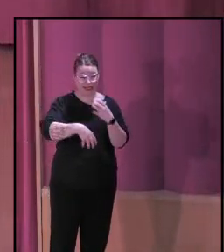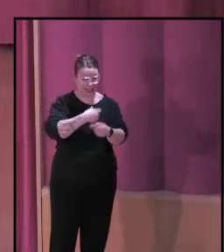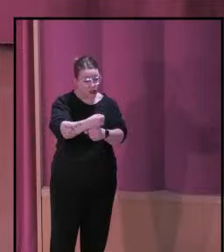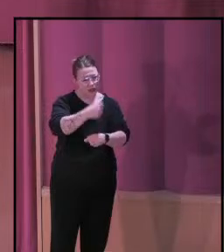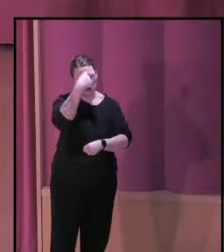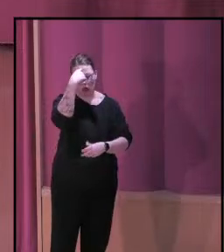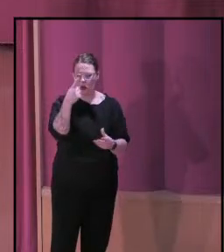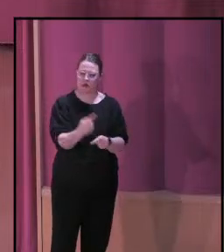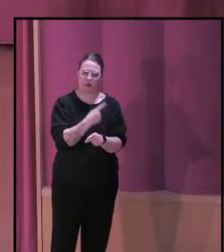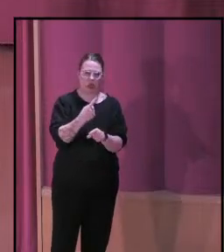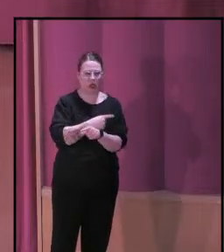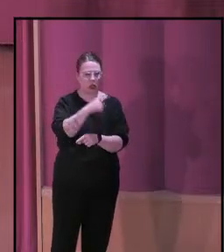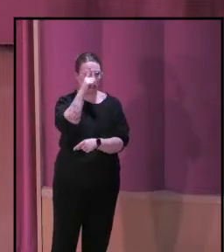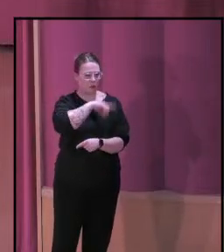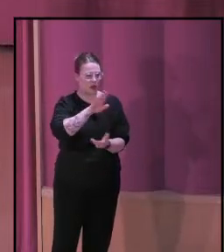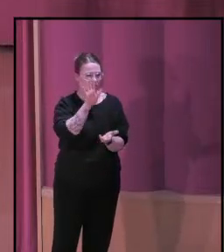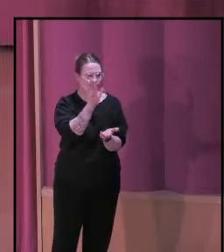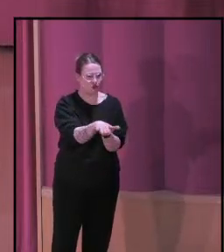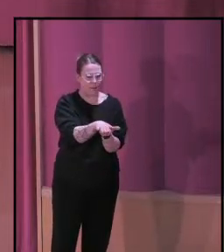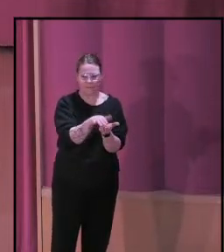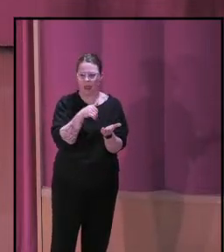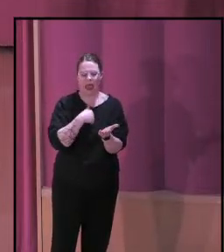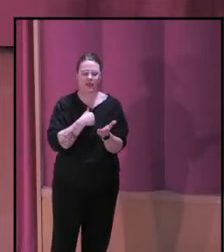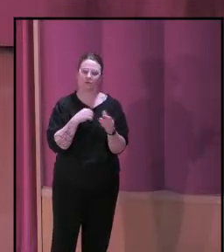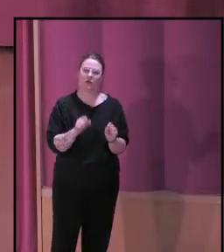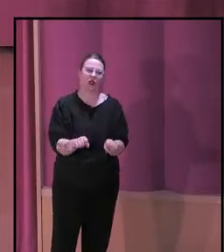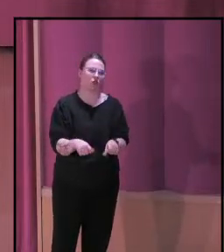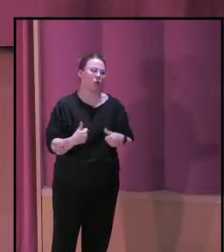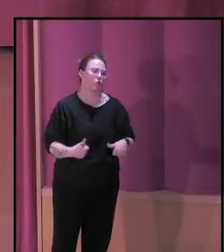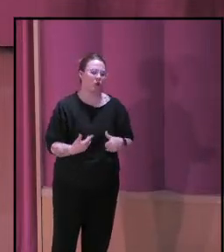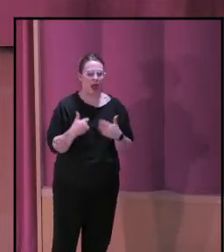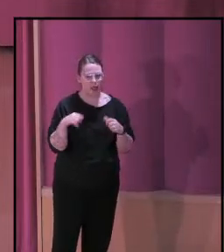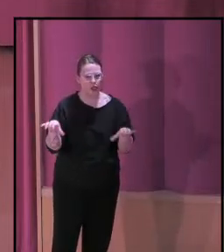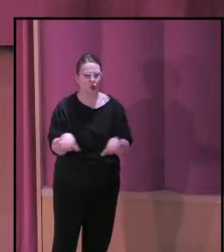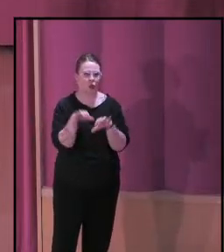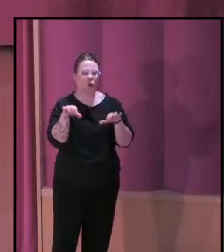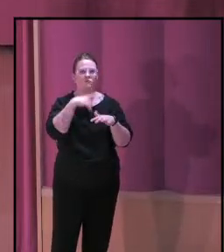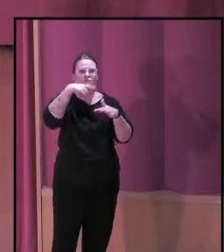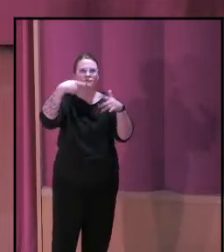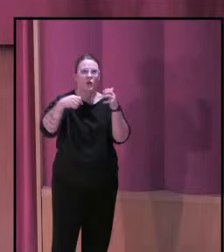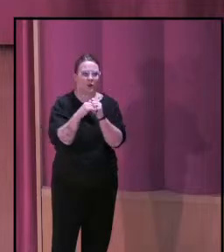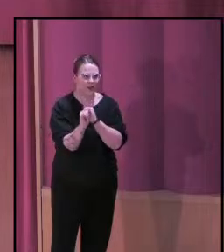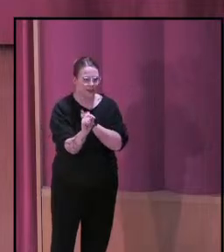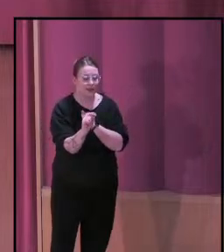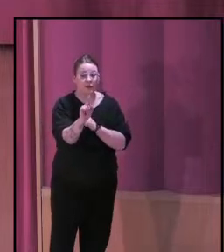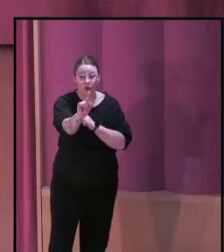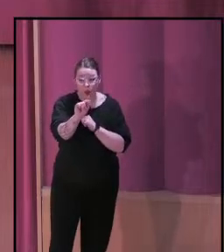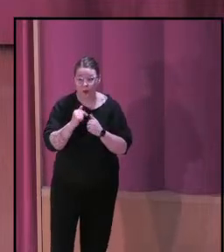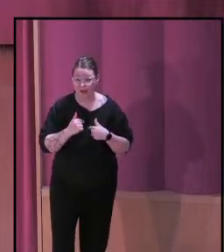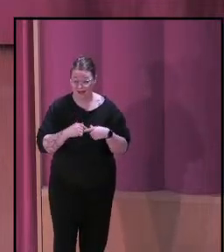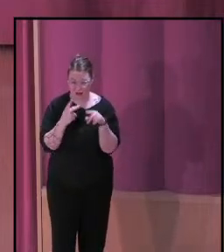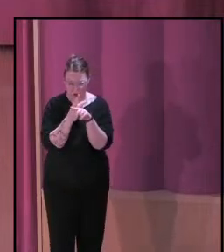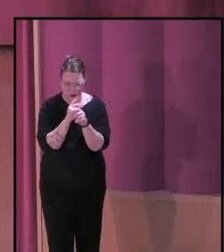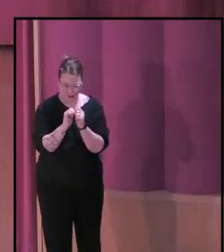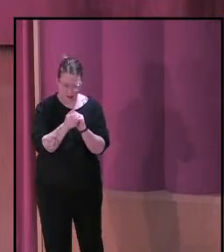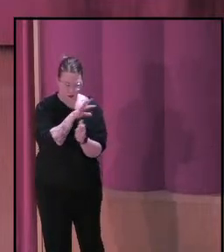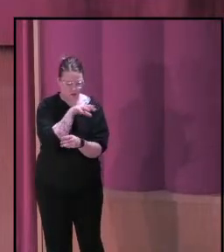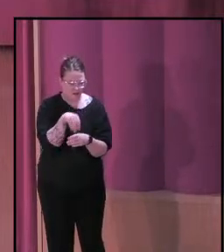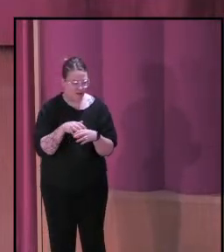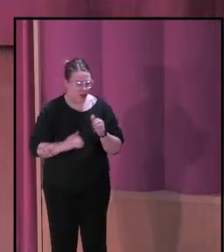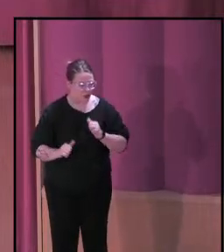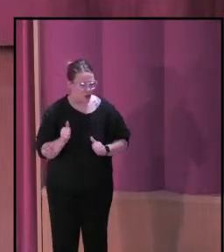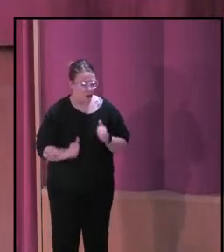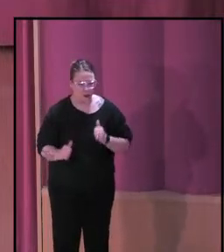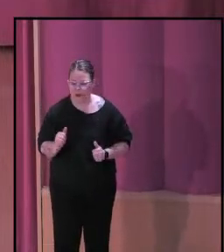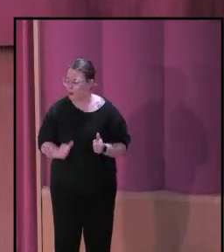household mousetrap had immense unused potential. So I finally figured out a way to use one in my show. I have